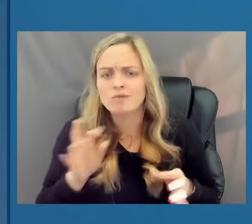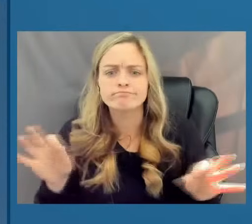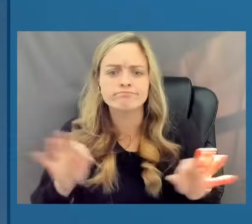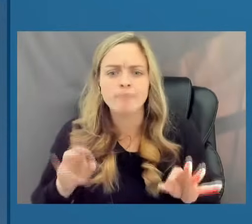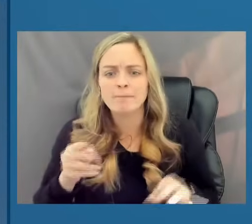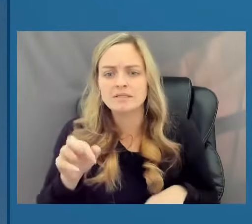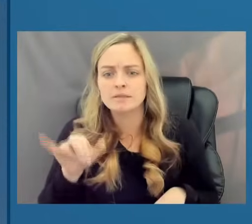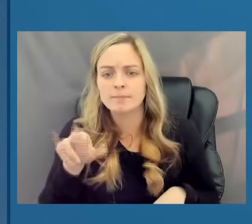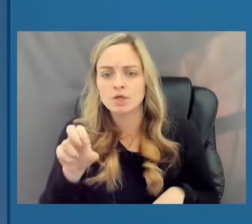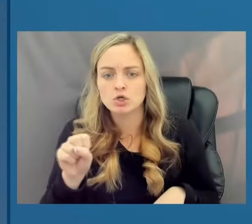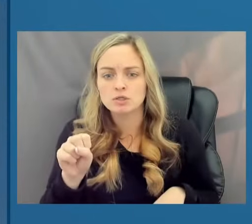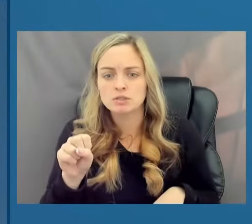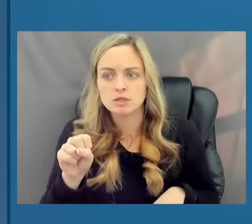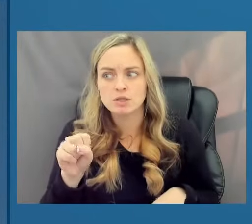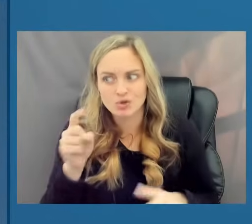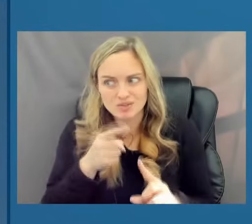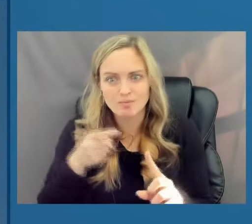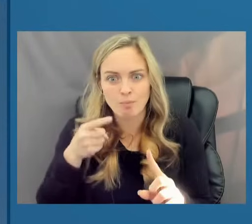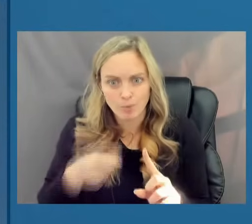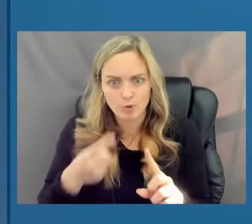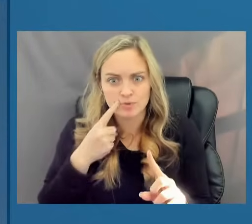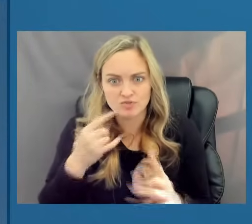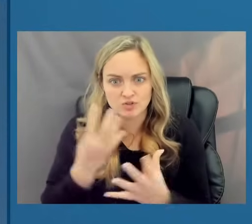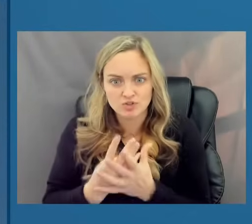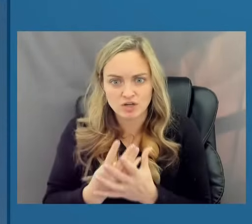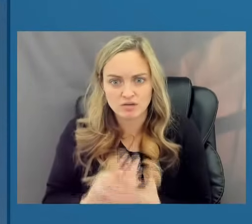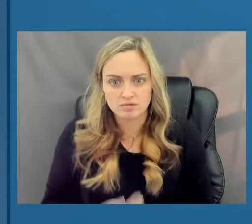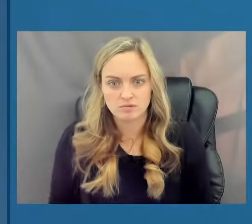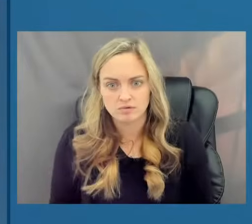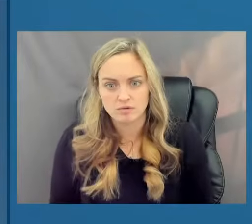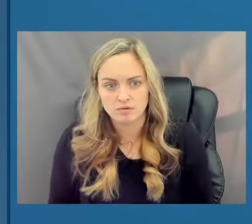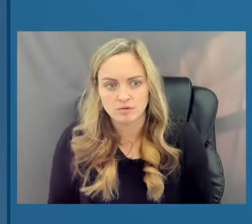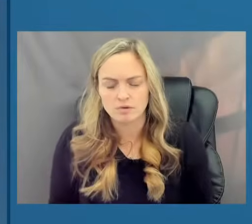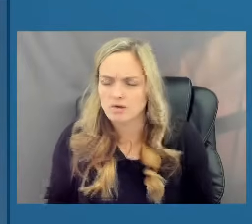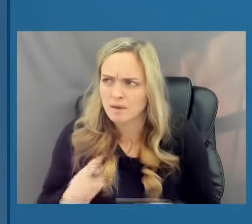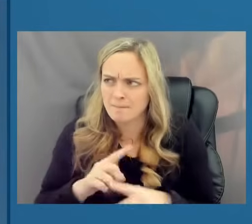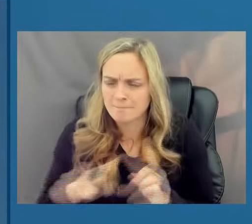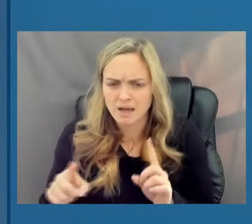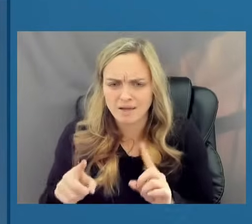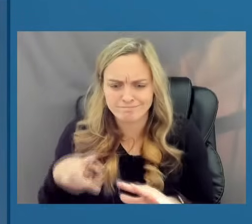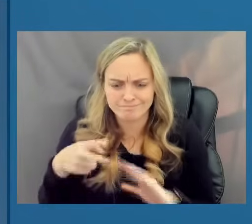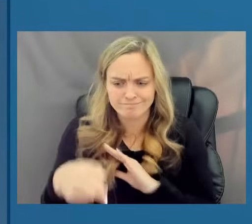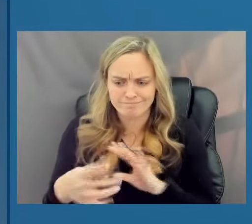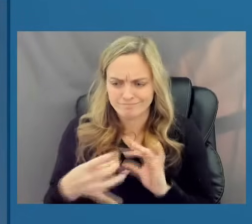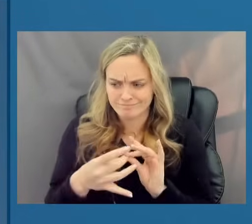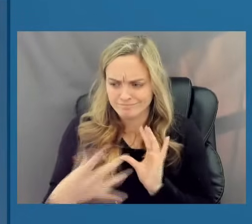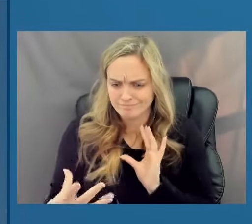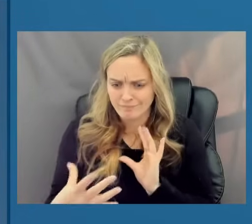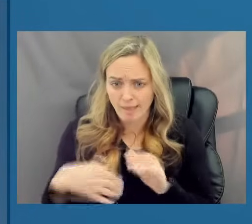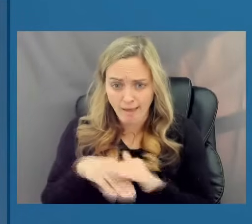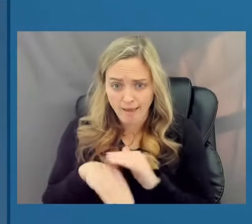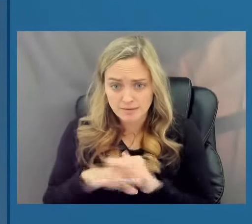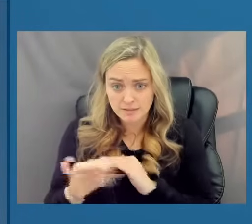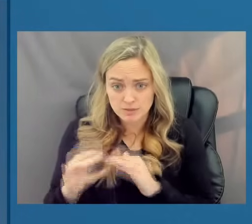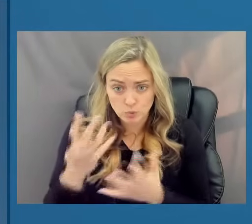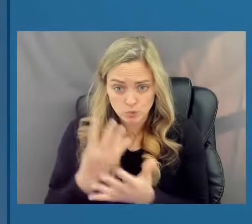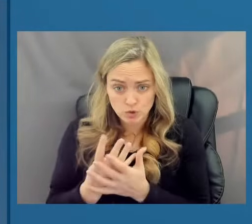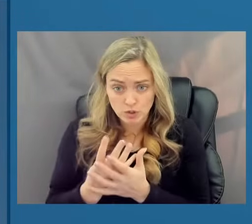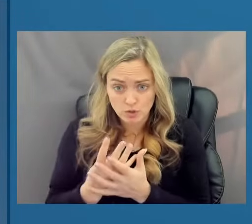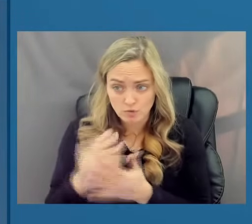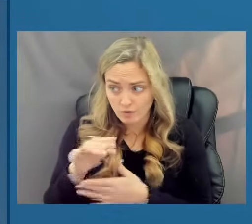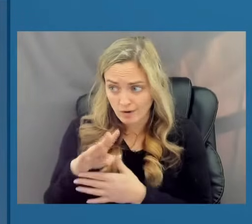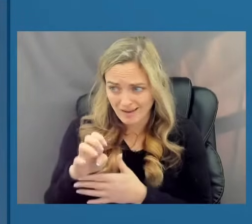a purpose for the jails now. But cutting off access to our jails to ICE